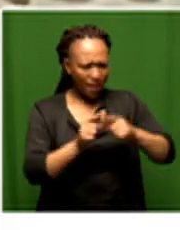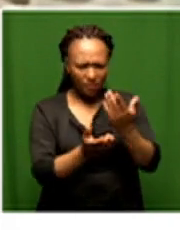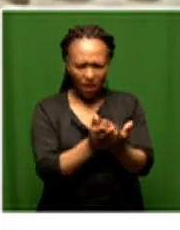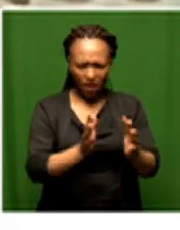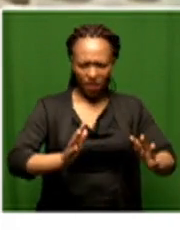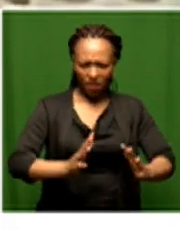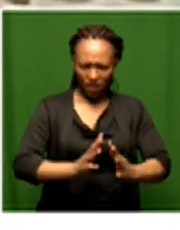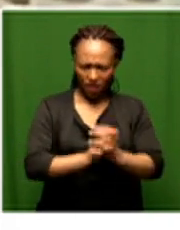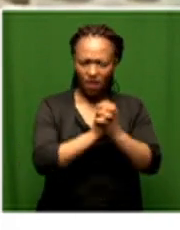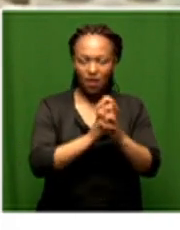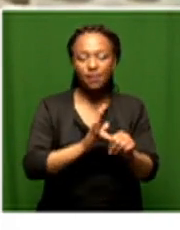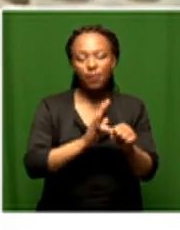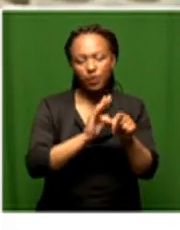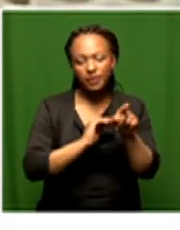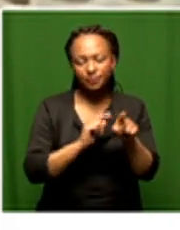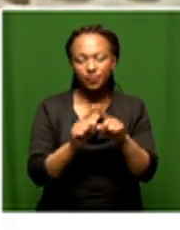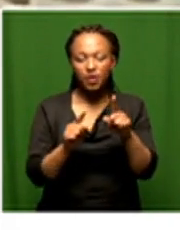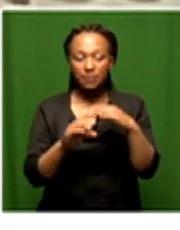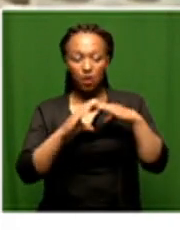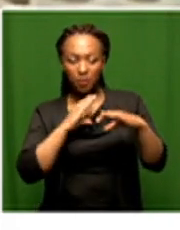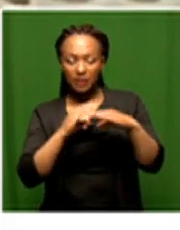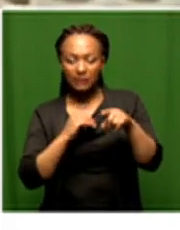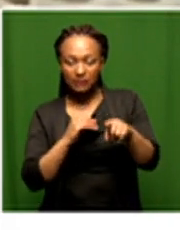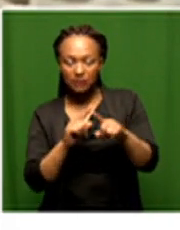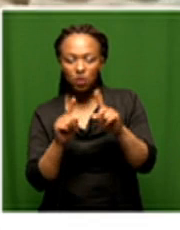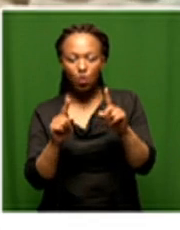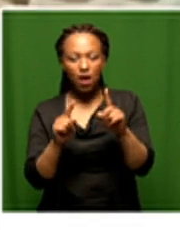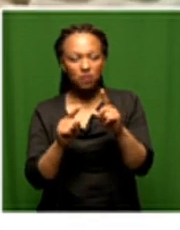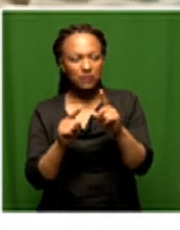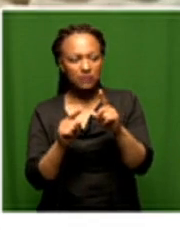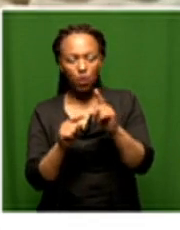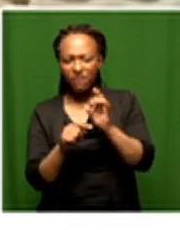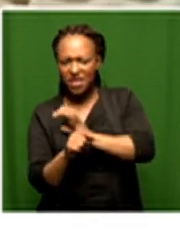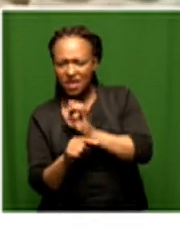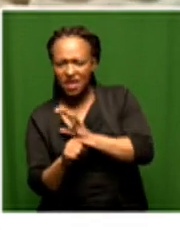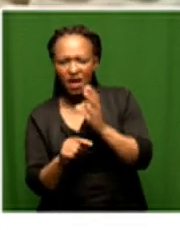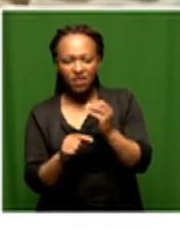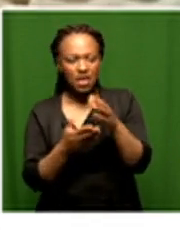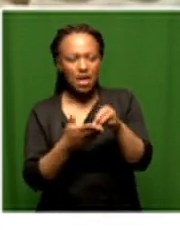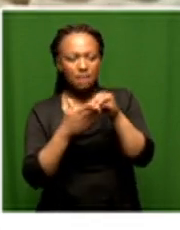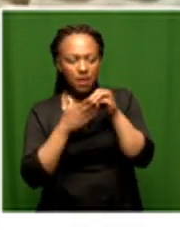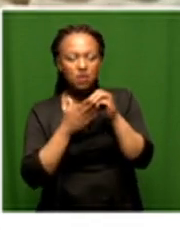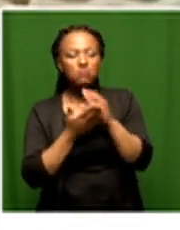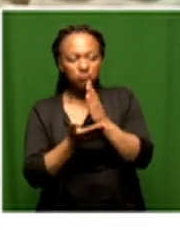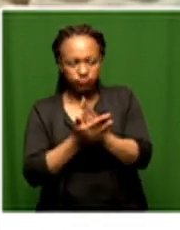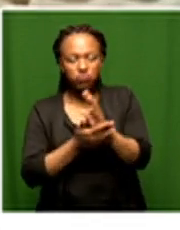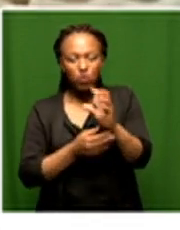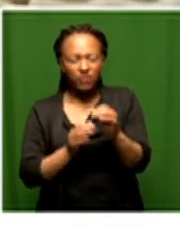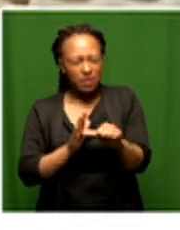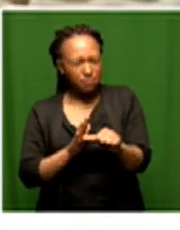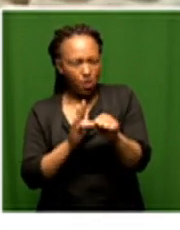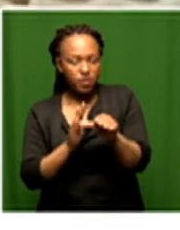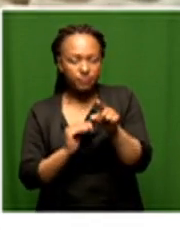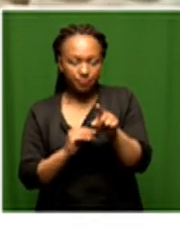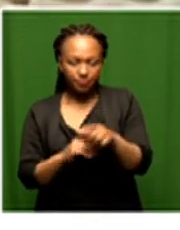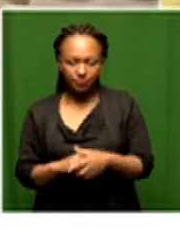this message of unity be communicated now in these times of uncertainty and fear. And yeah, I just really think it's an important message.